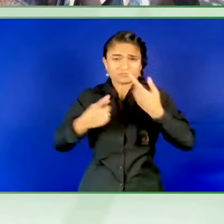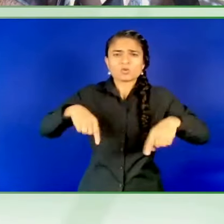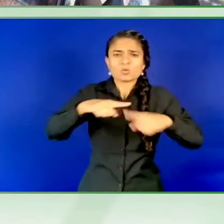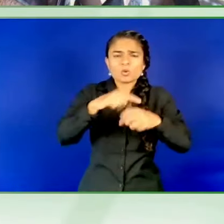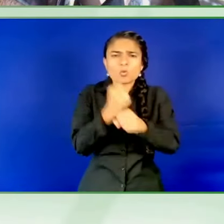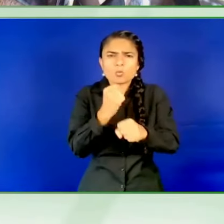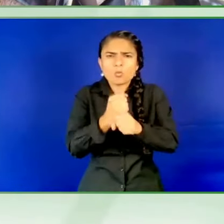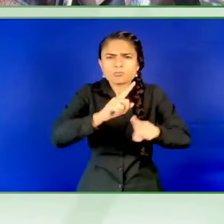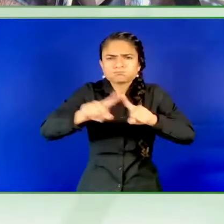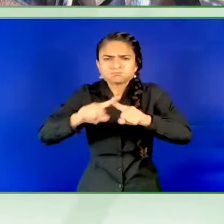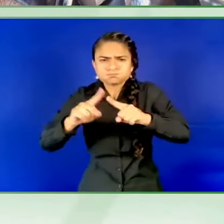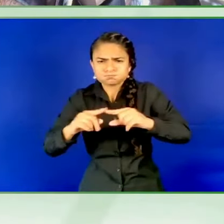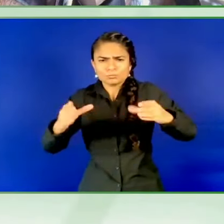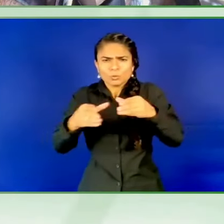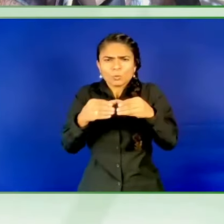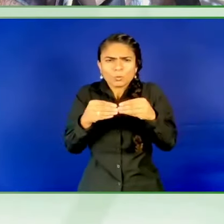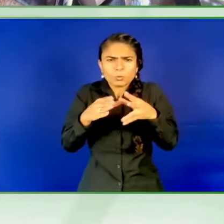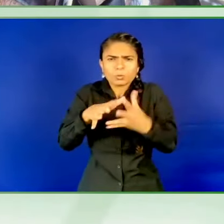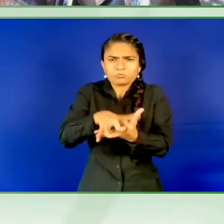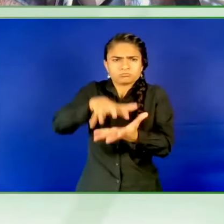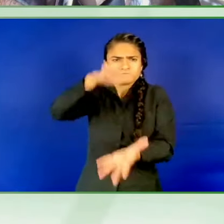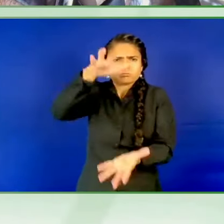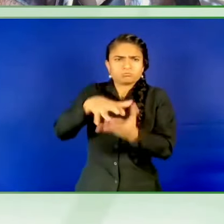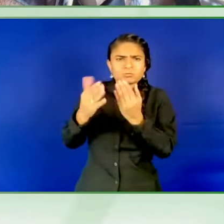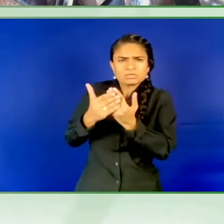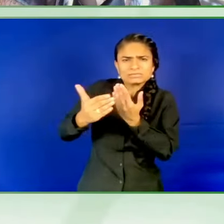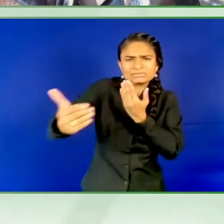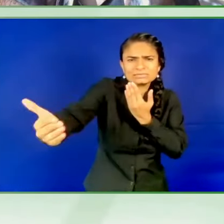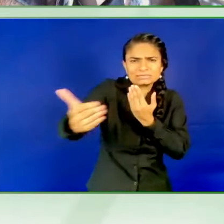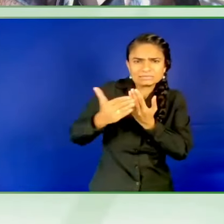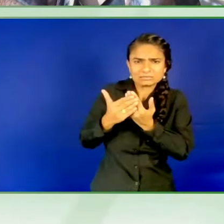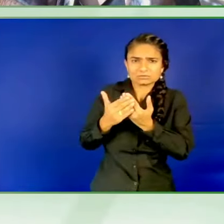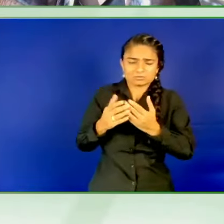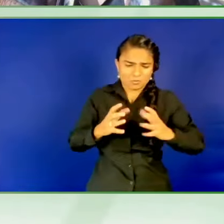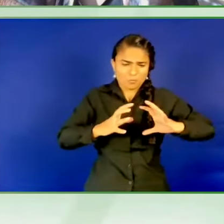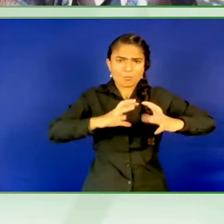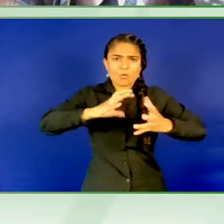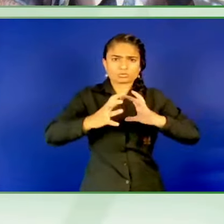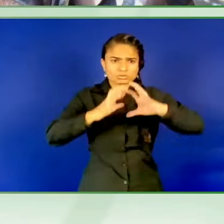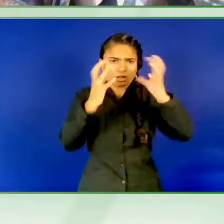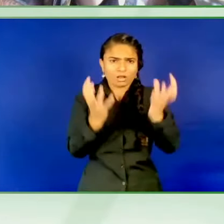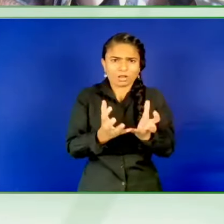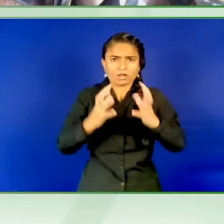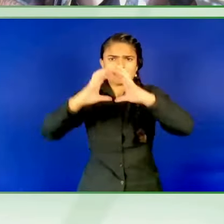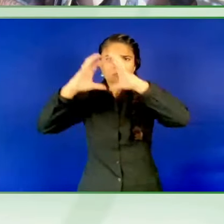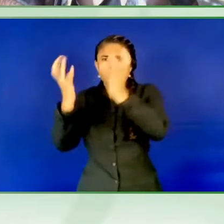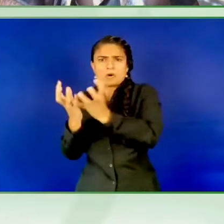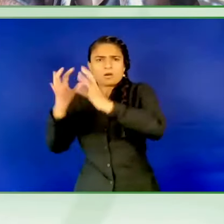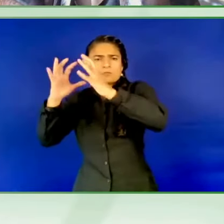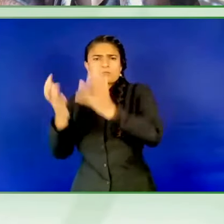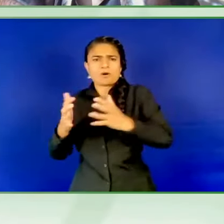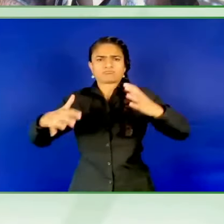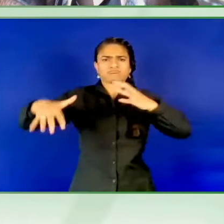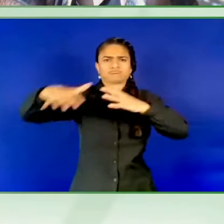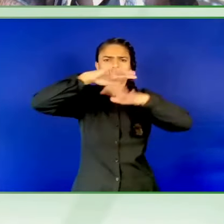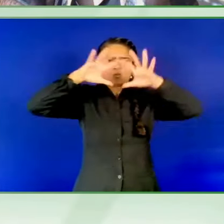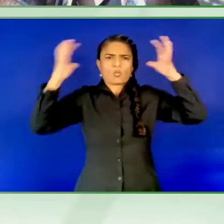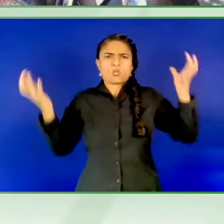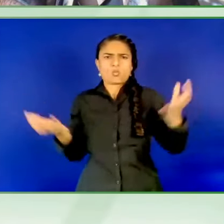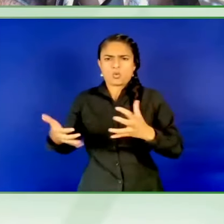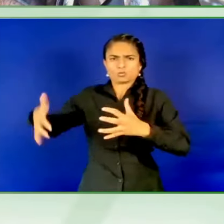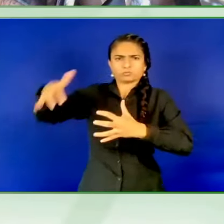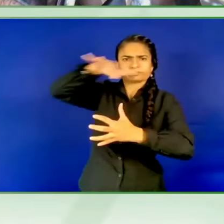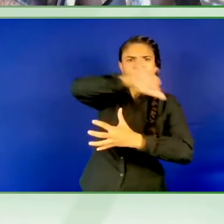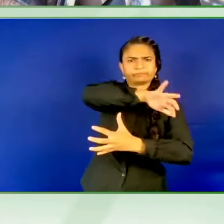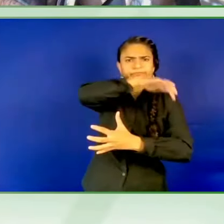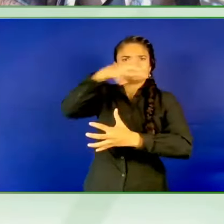images. And then guiding the students to observe and interpret the tactile images of the galaxies,